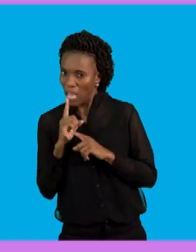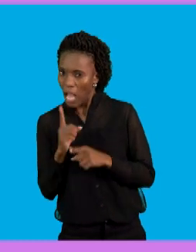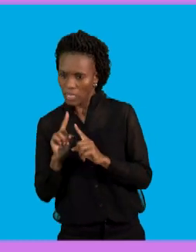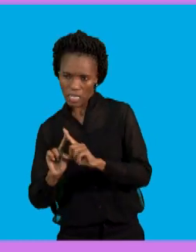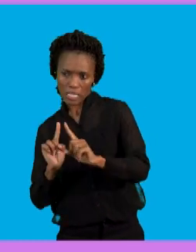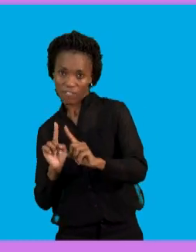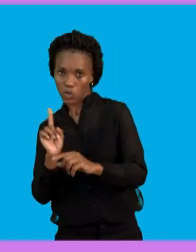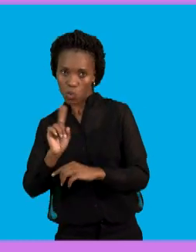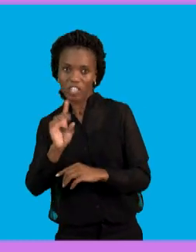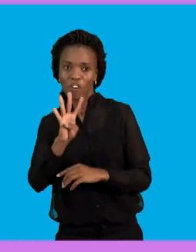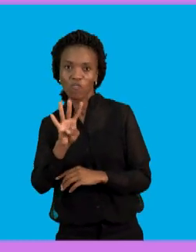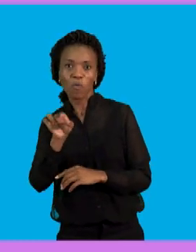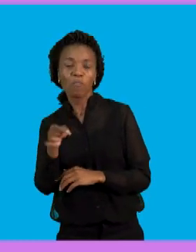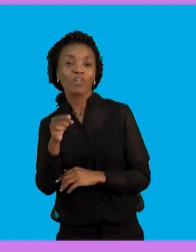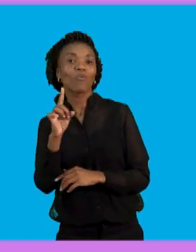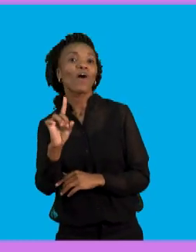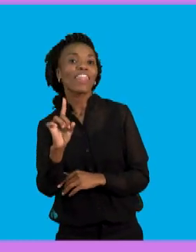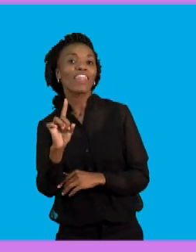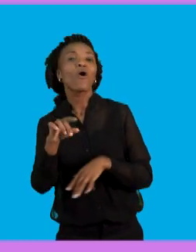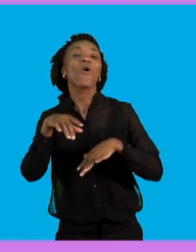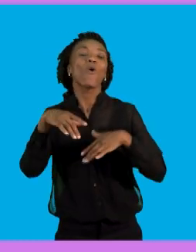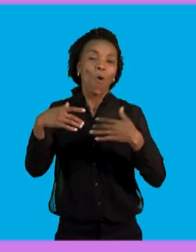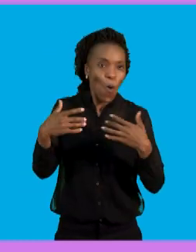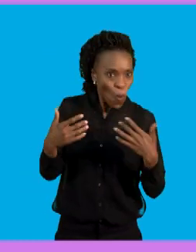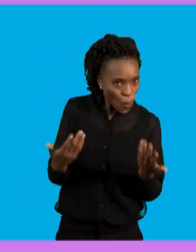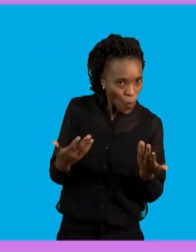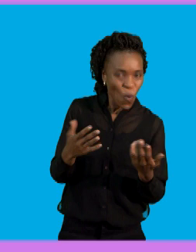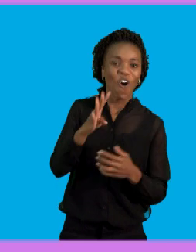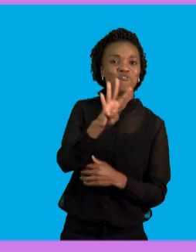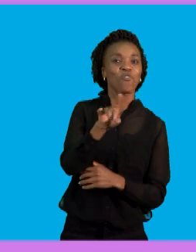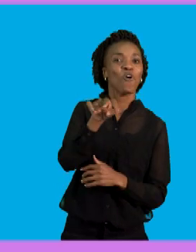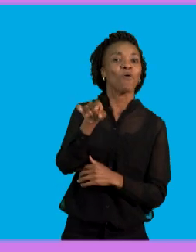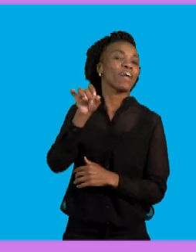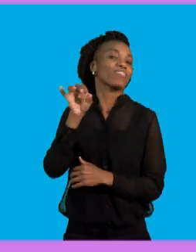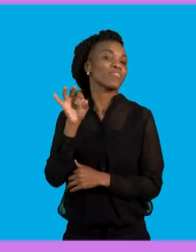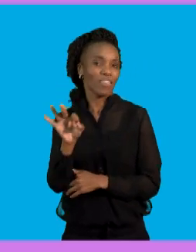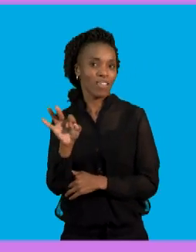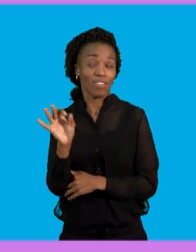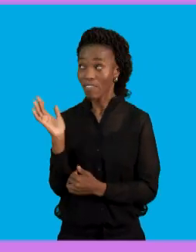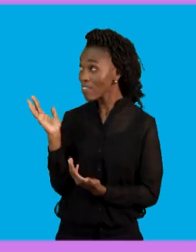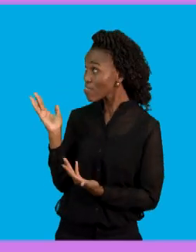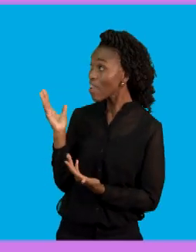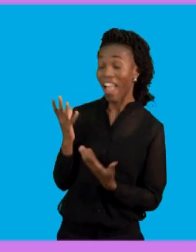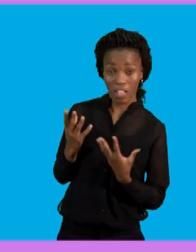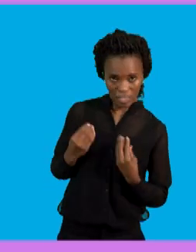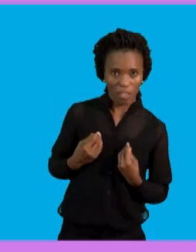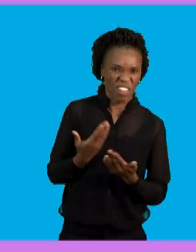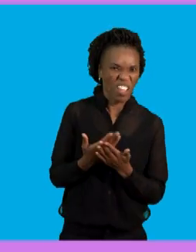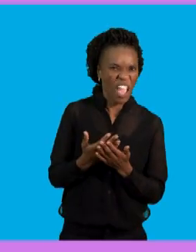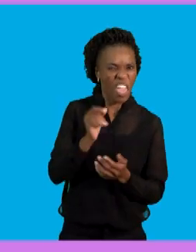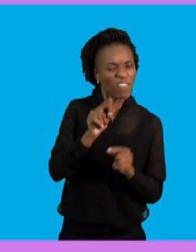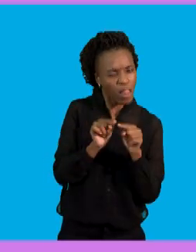4,2, another answer that will be accepted will be 4,1 as well